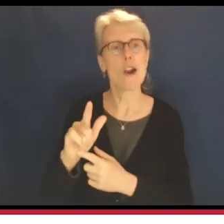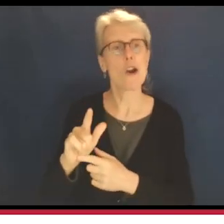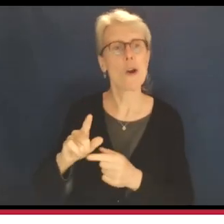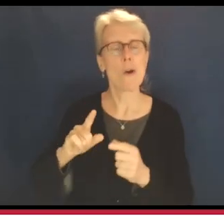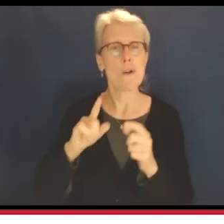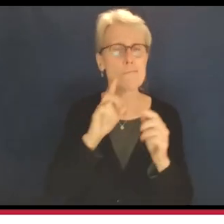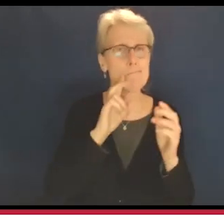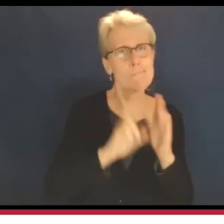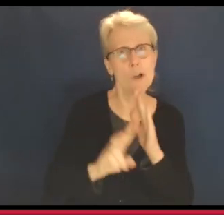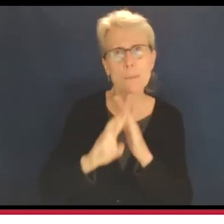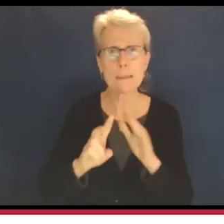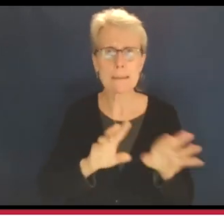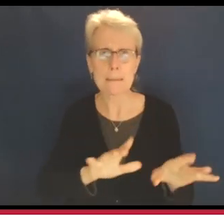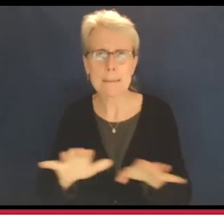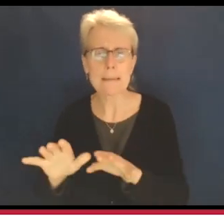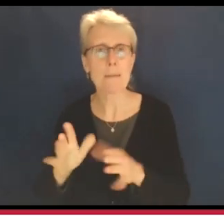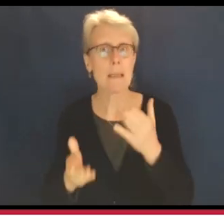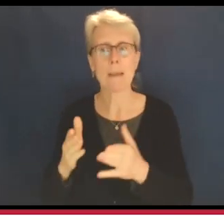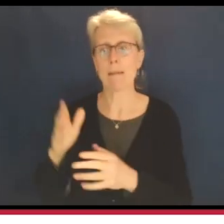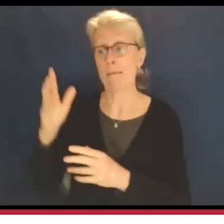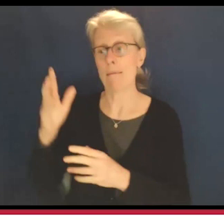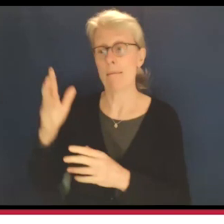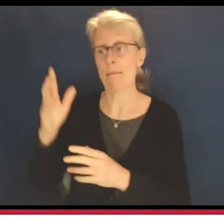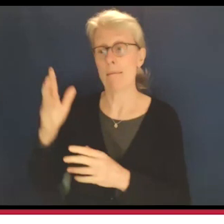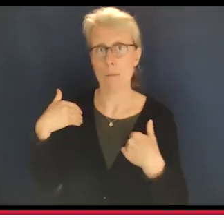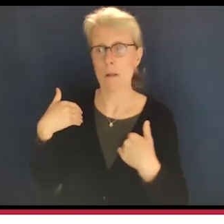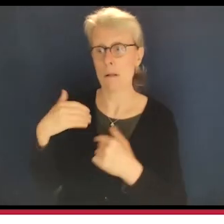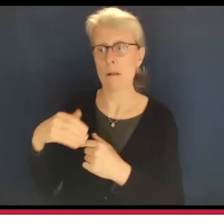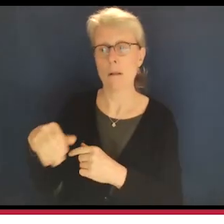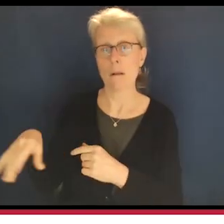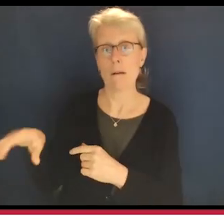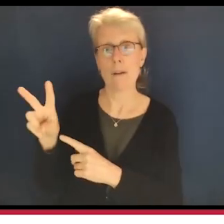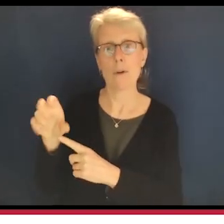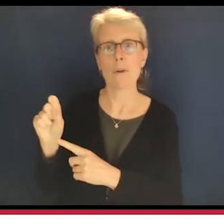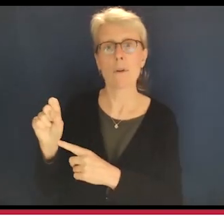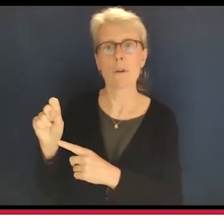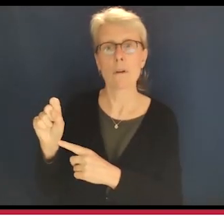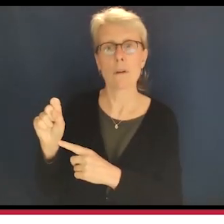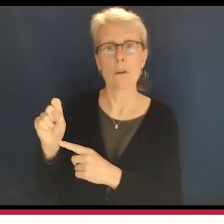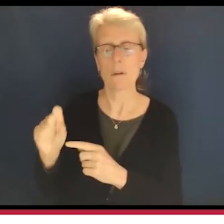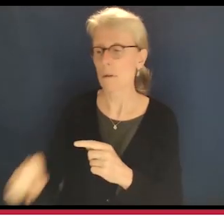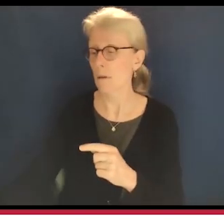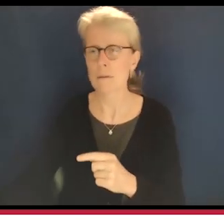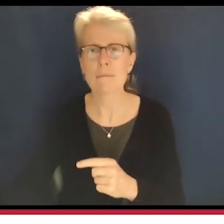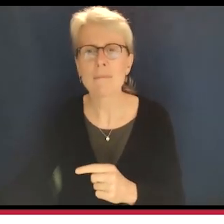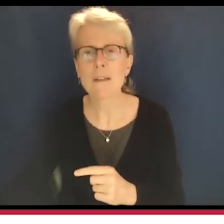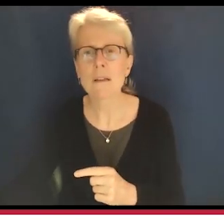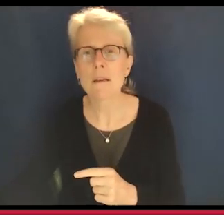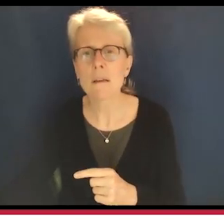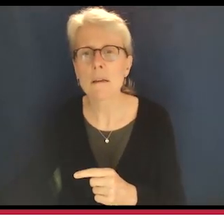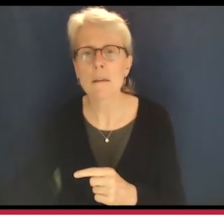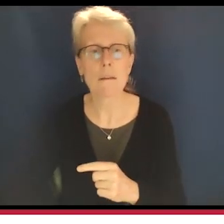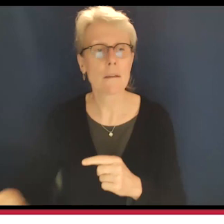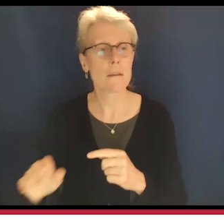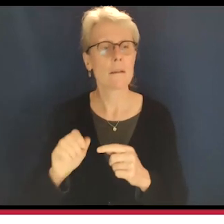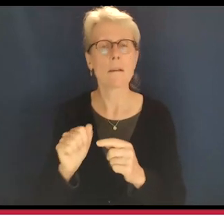detect viruses that have the potential to spill over from wild animals to humans and cause disease in humans, and